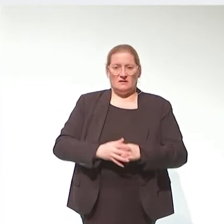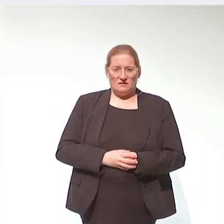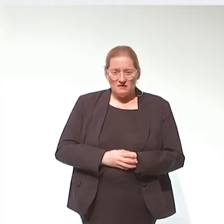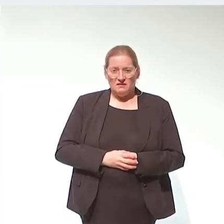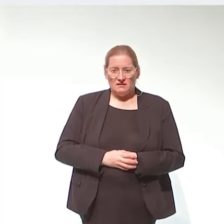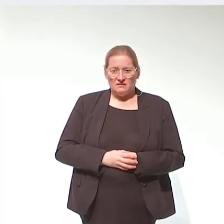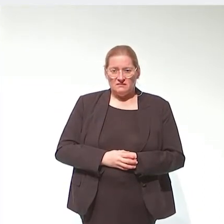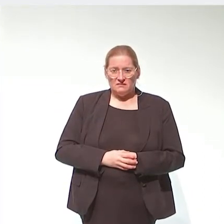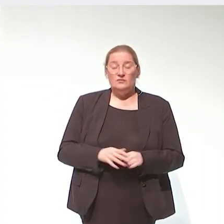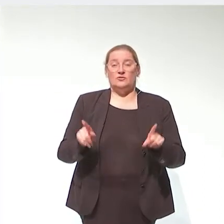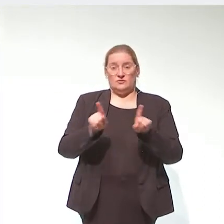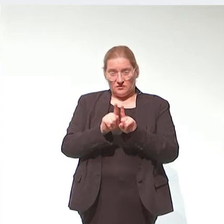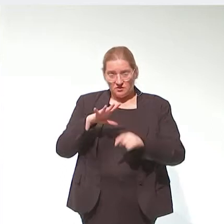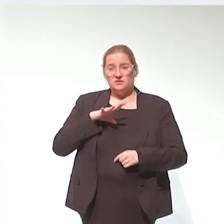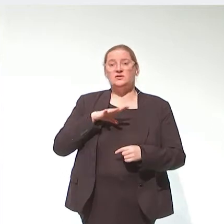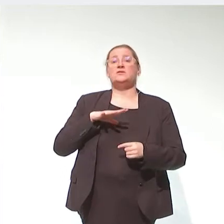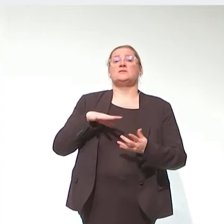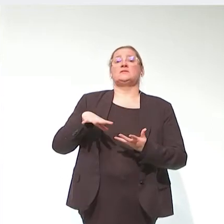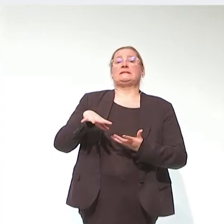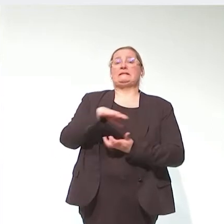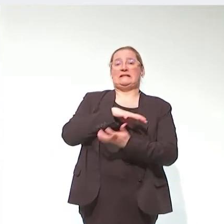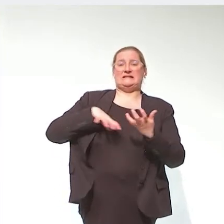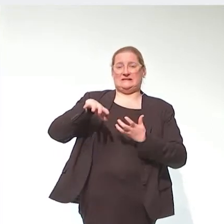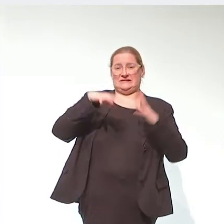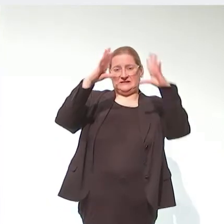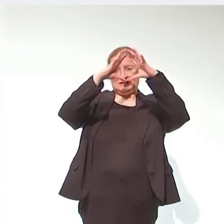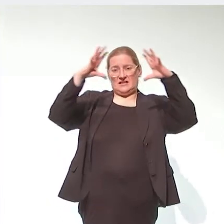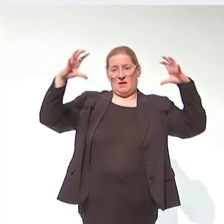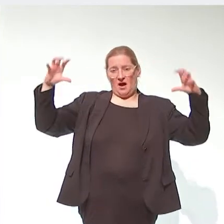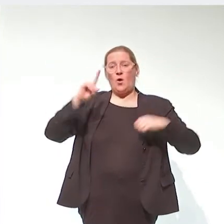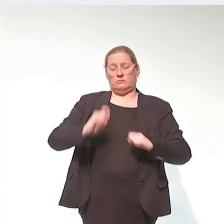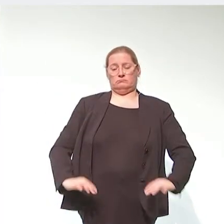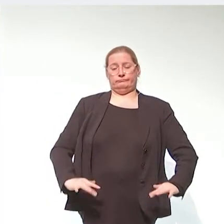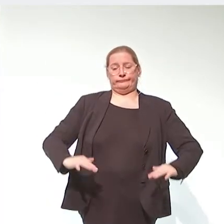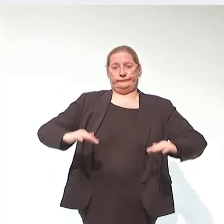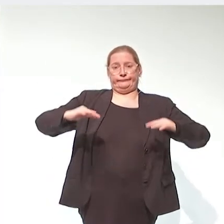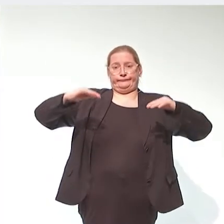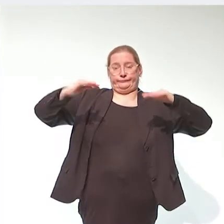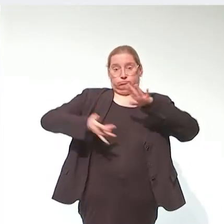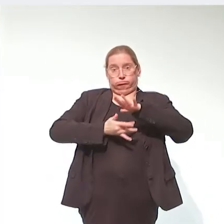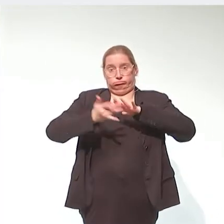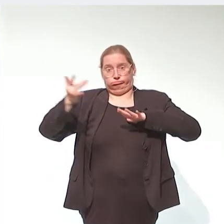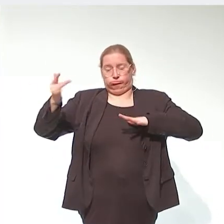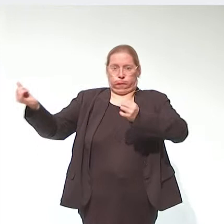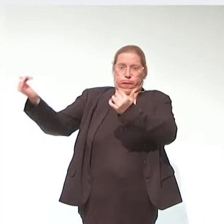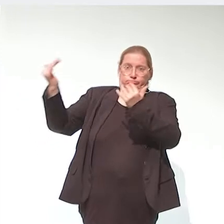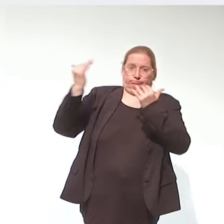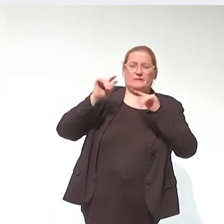fire and flood, hunger and migration. We are facing an energy